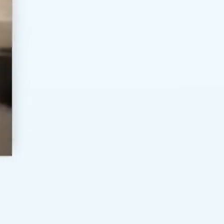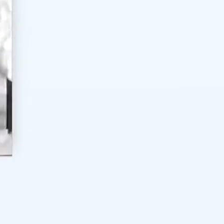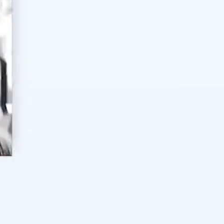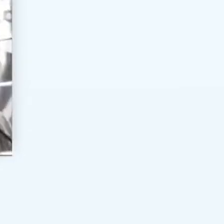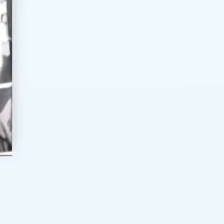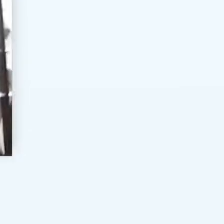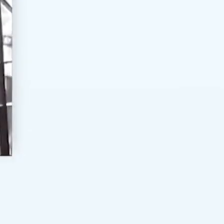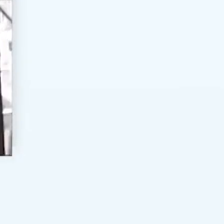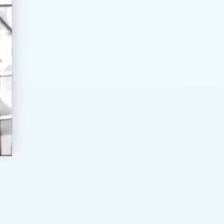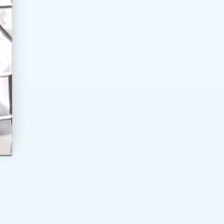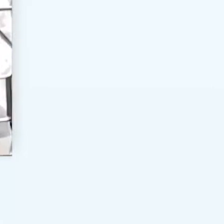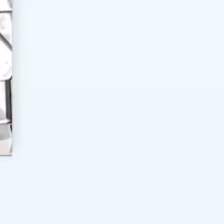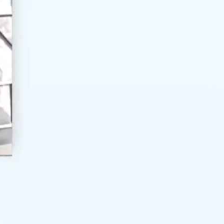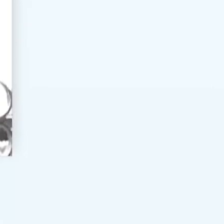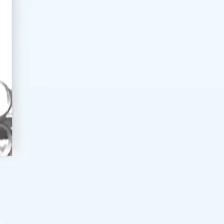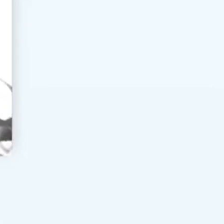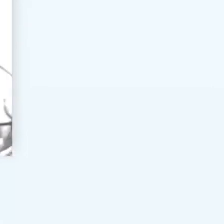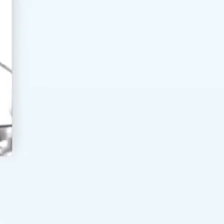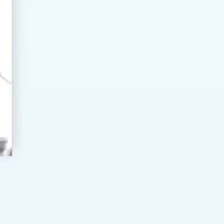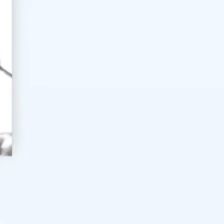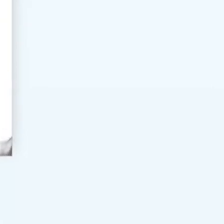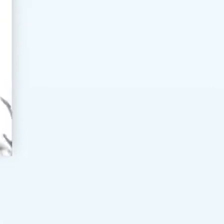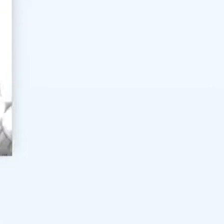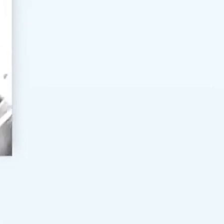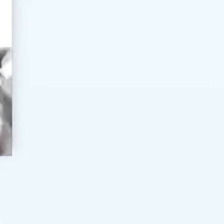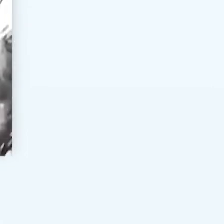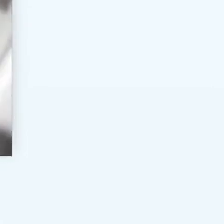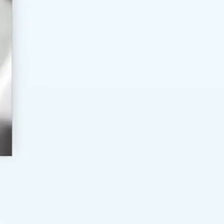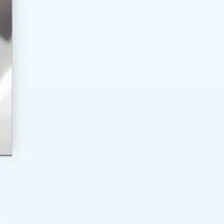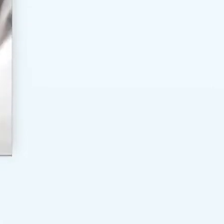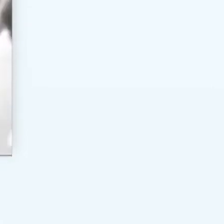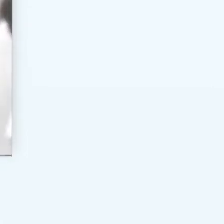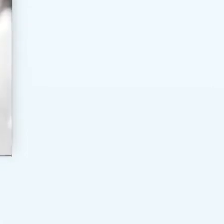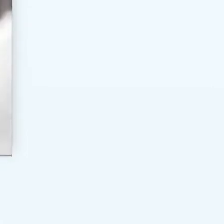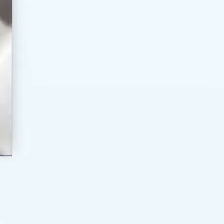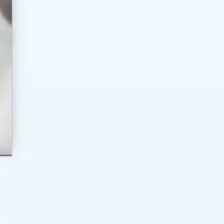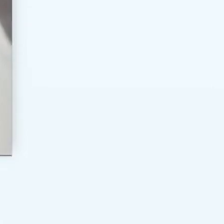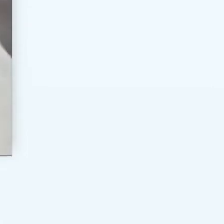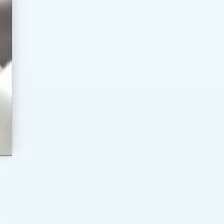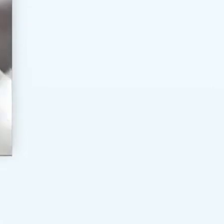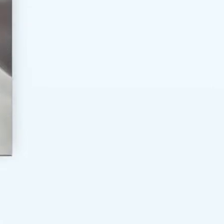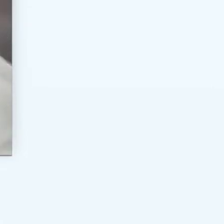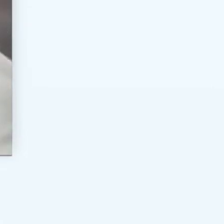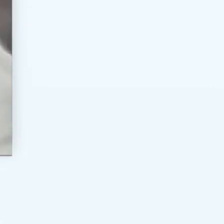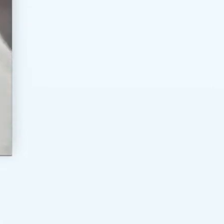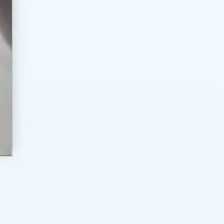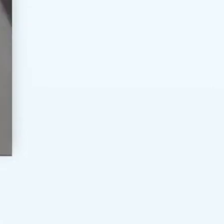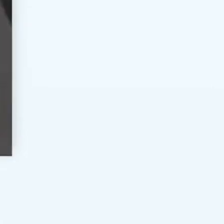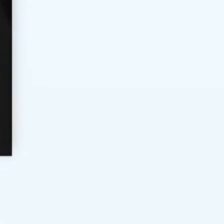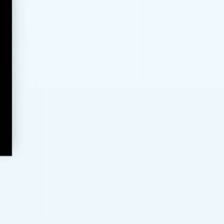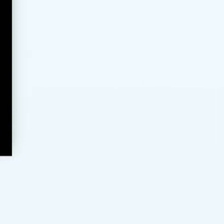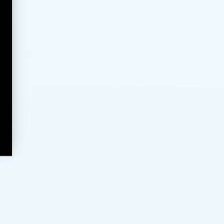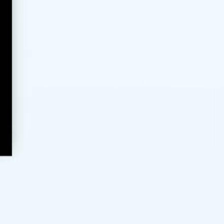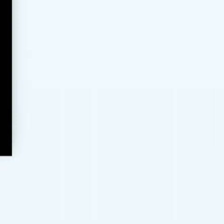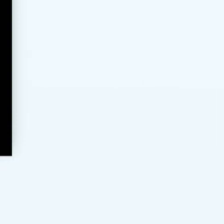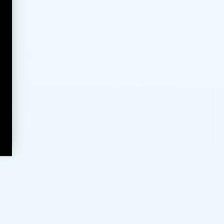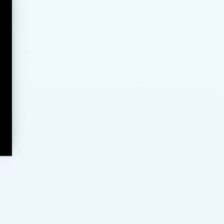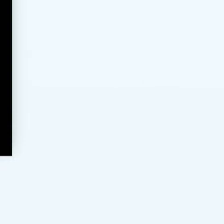international community and the donors, to doing everything we can to get the aid to those who need it most as quickly as possible.